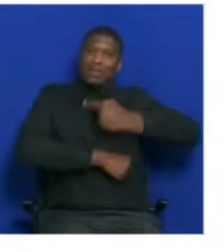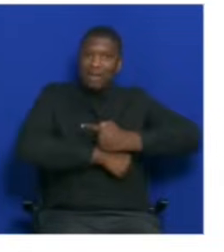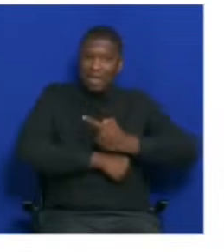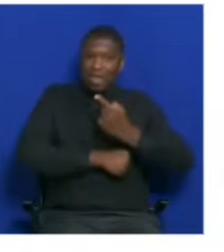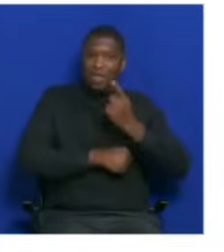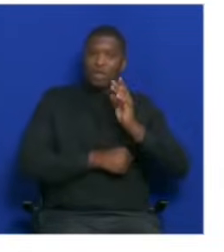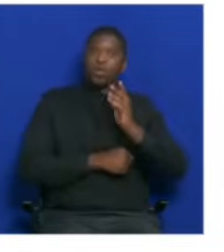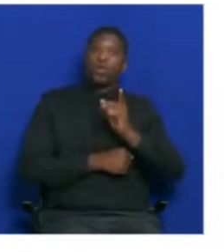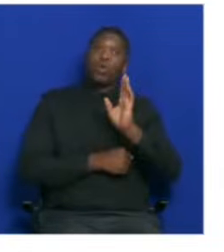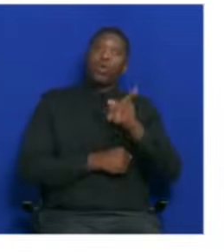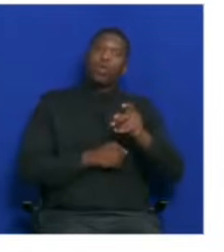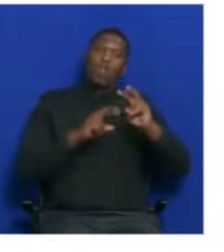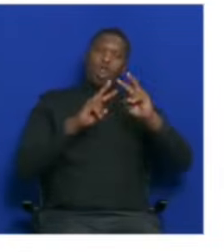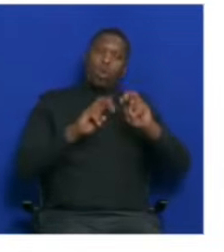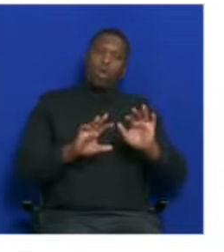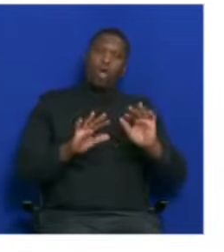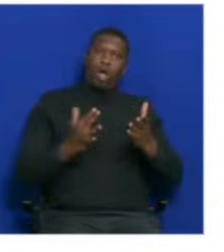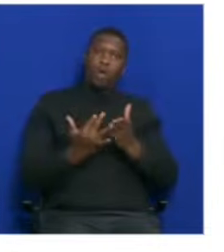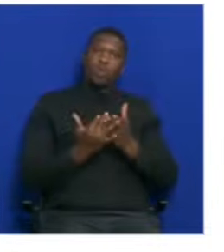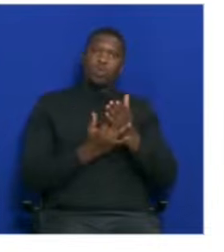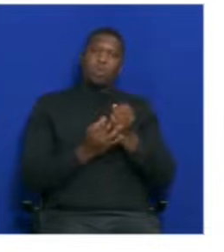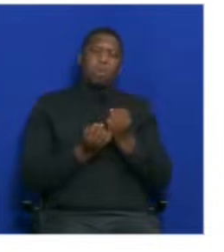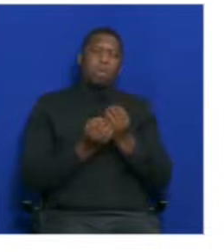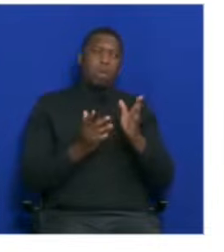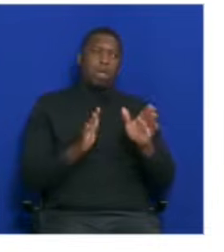it through the many boxes.